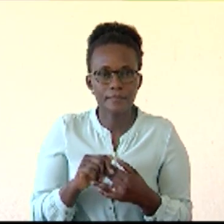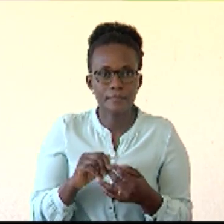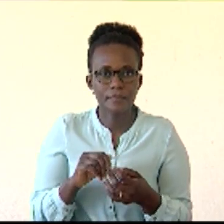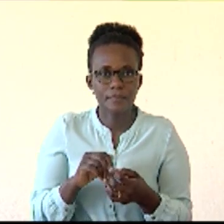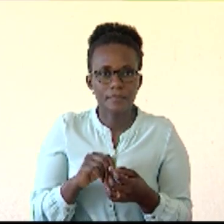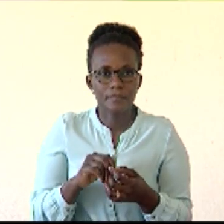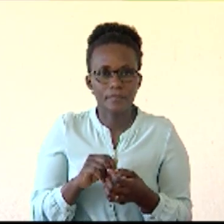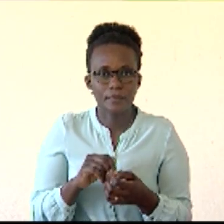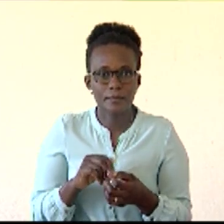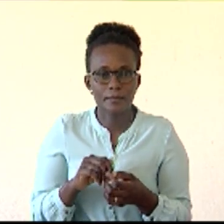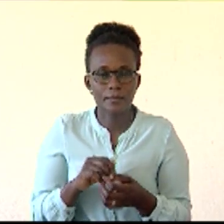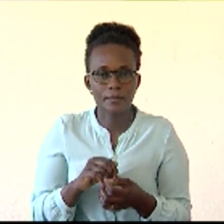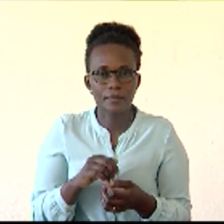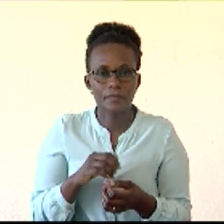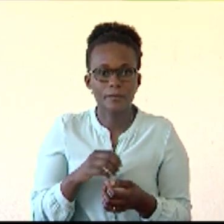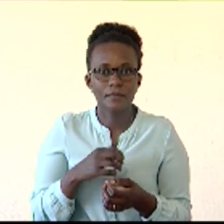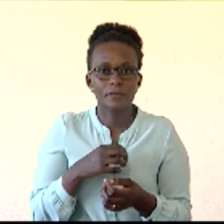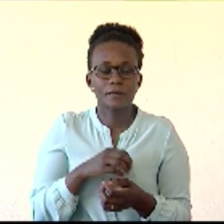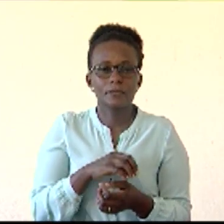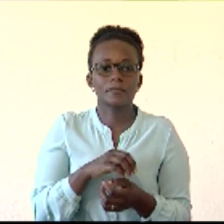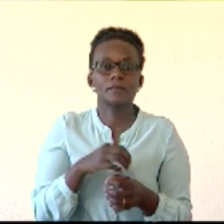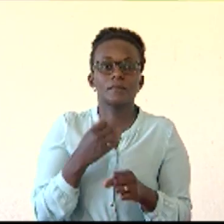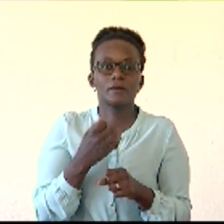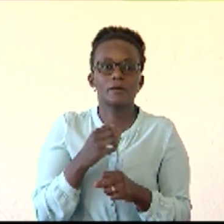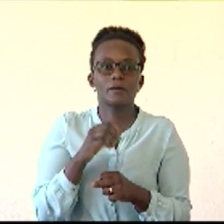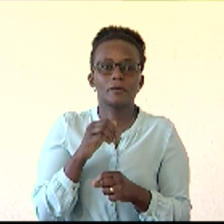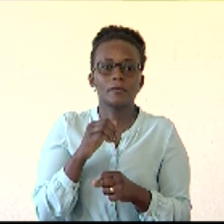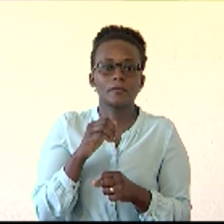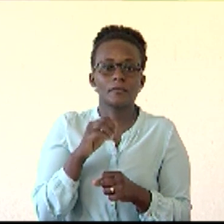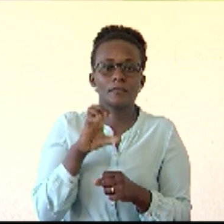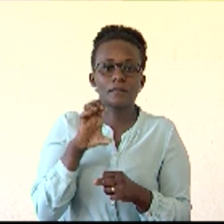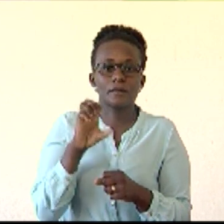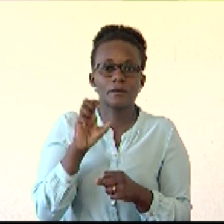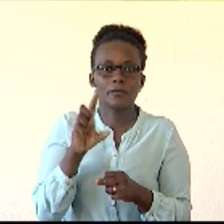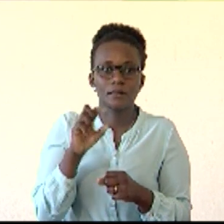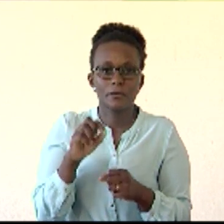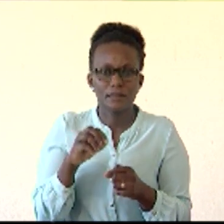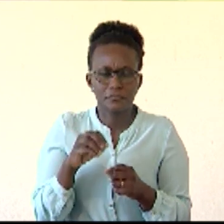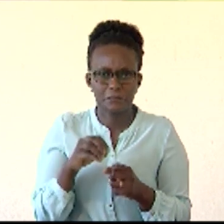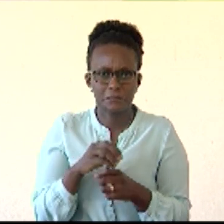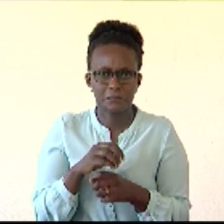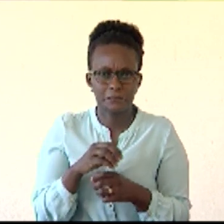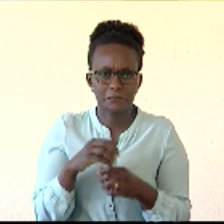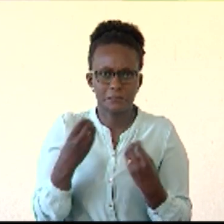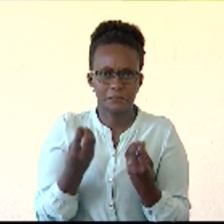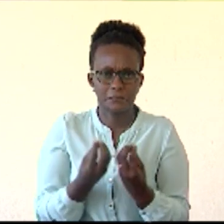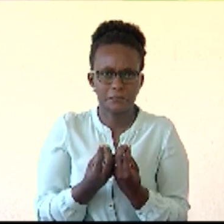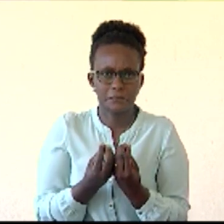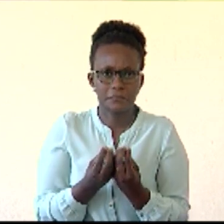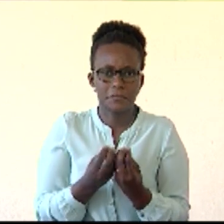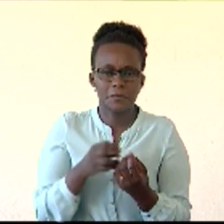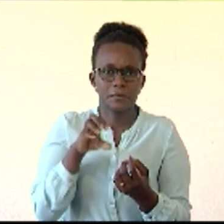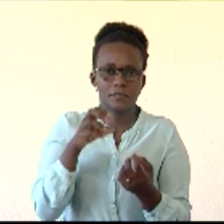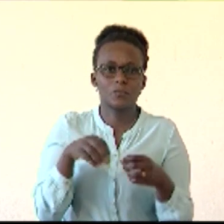we have seen that. The cathode is made of steel, and the electrolyte, we have also mentioned a solution of sodium chloride, which